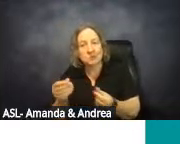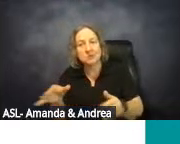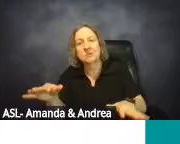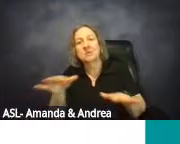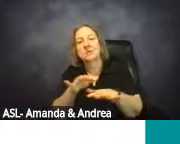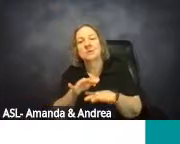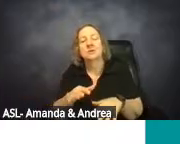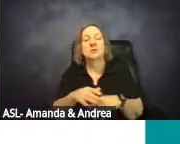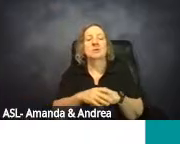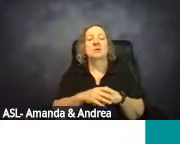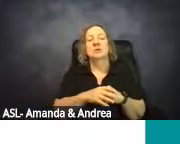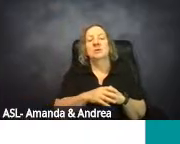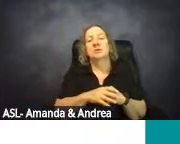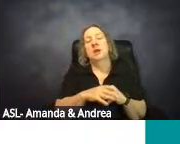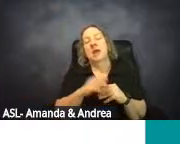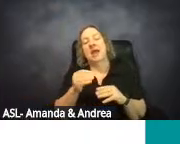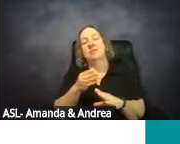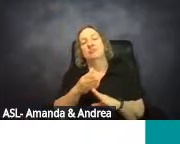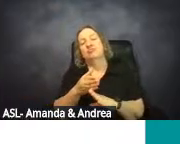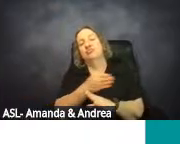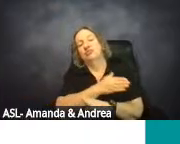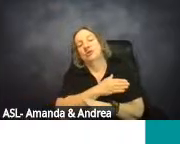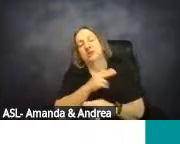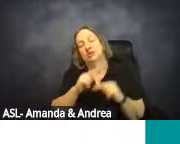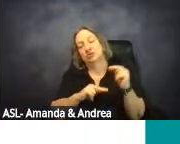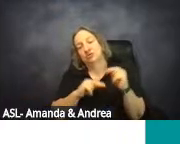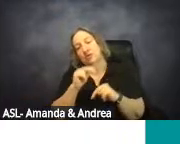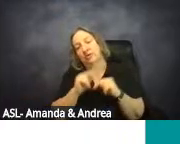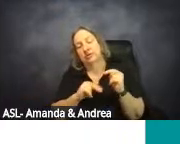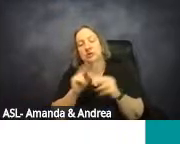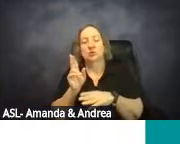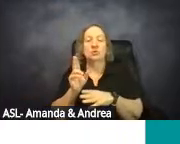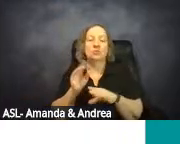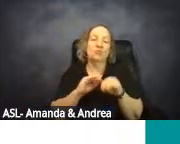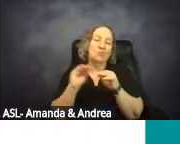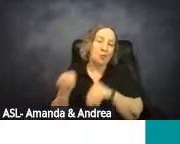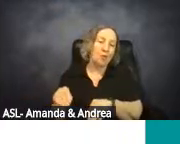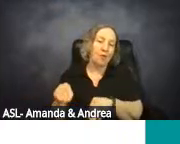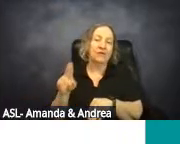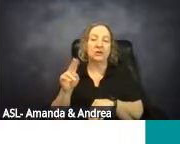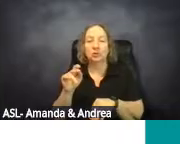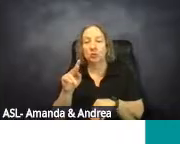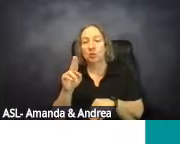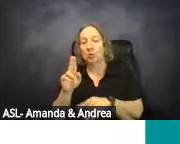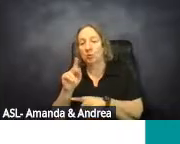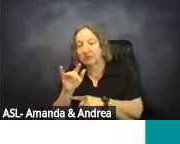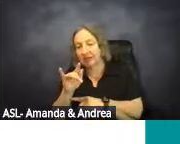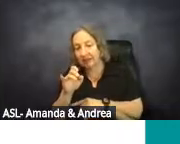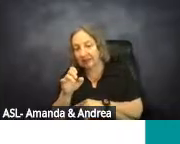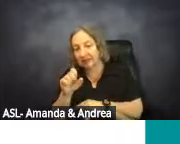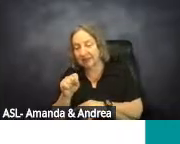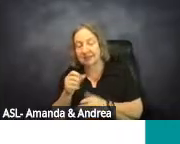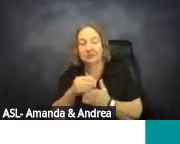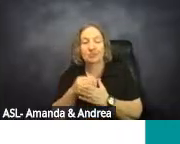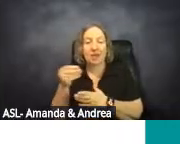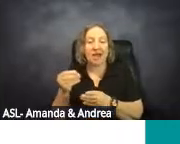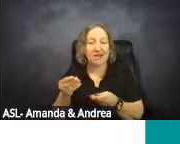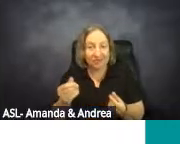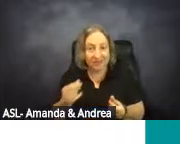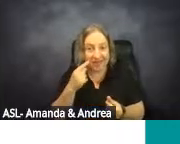called pre-construction phases of moving utilities, getting the right-of-way bought, and